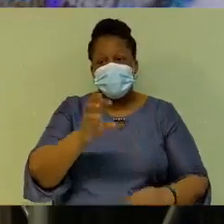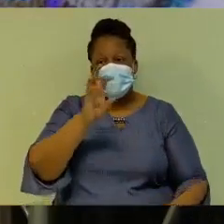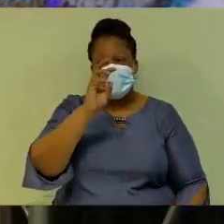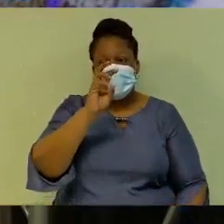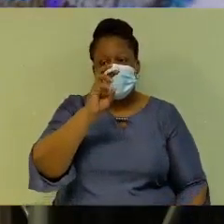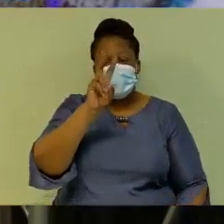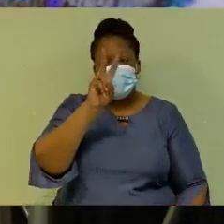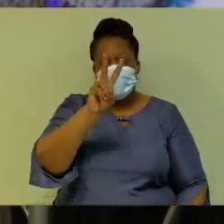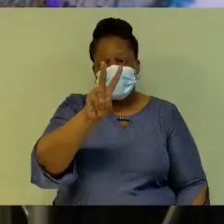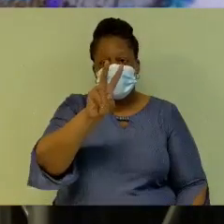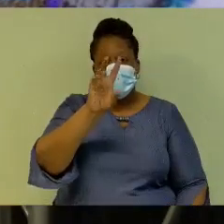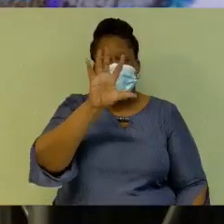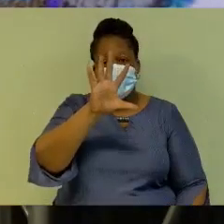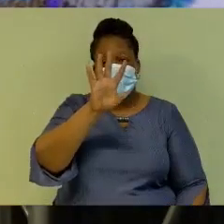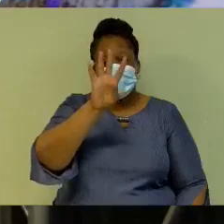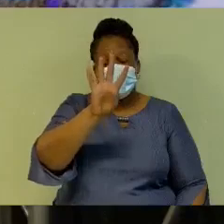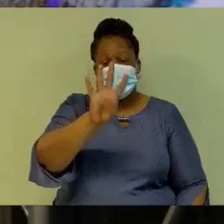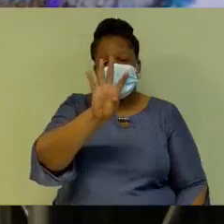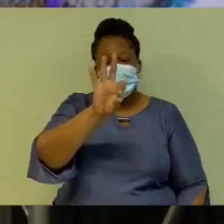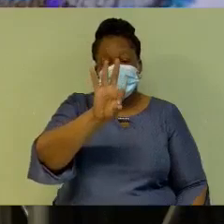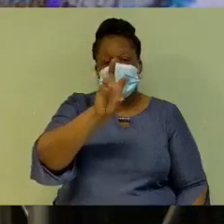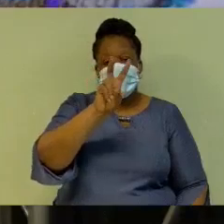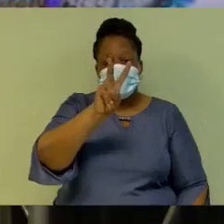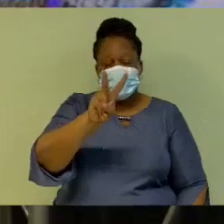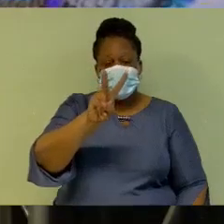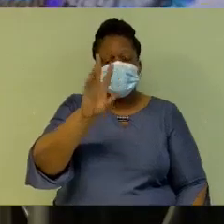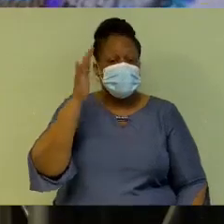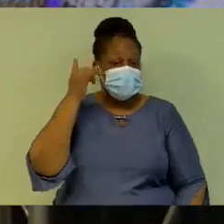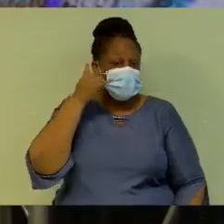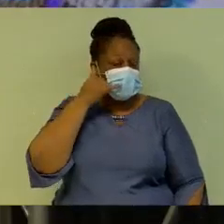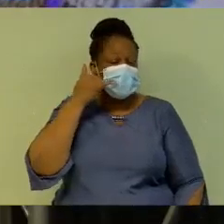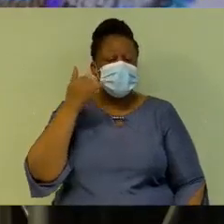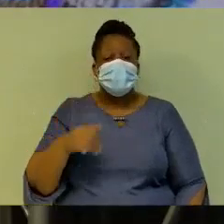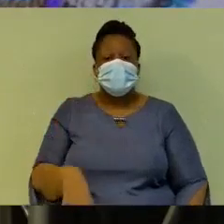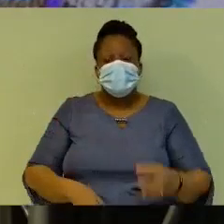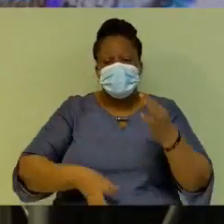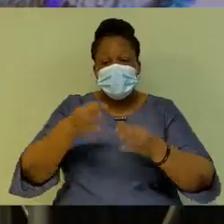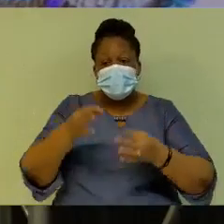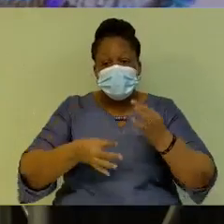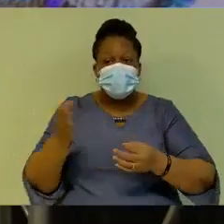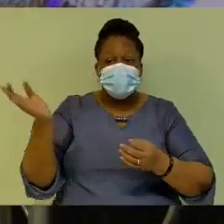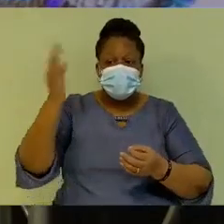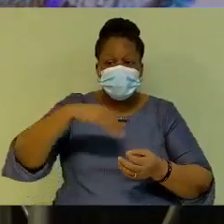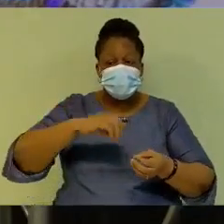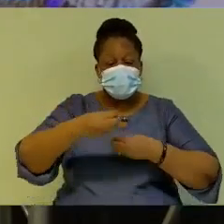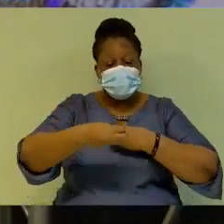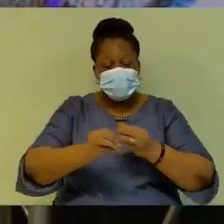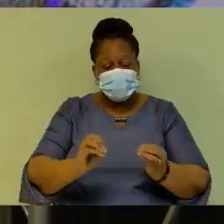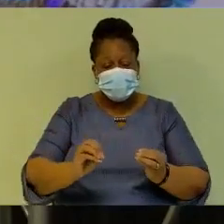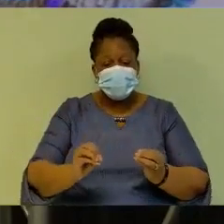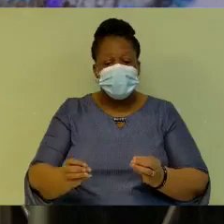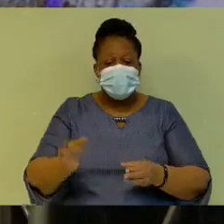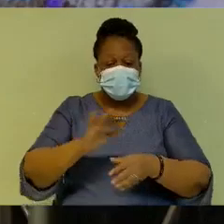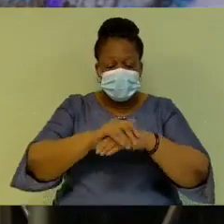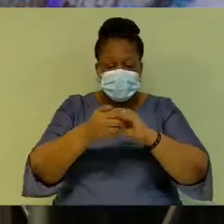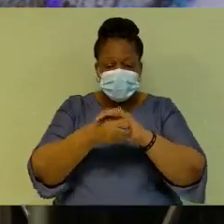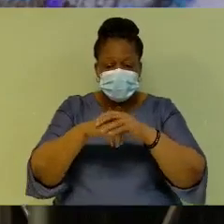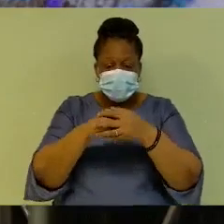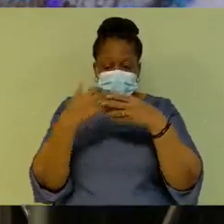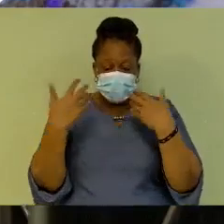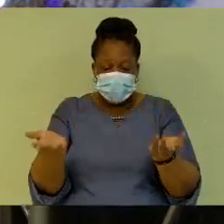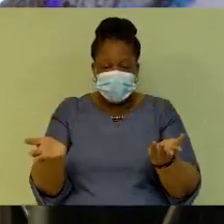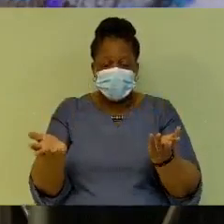662-5492. However, if you decide to visit the offices, you are expected to sanitize your hands, wear a mask, and be